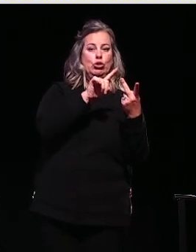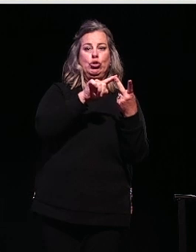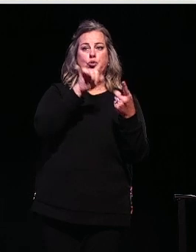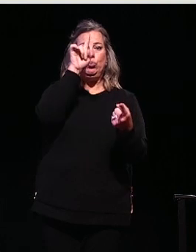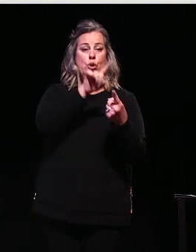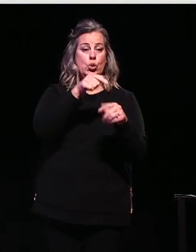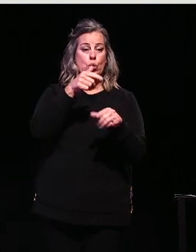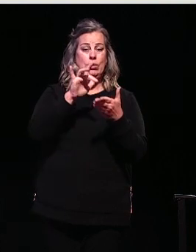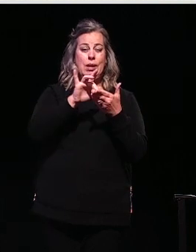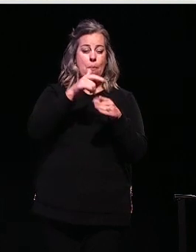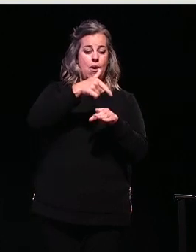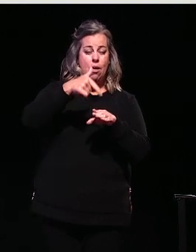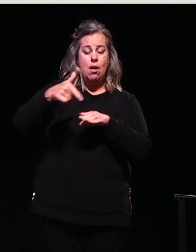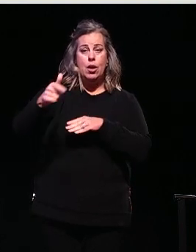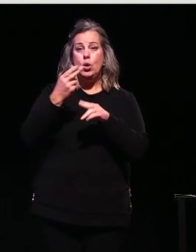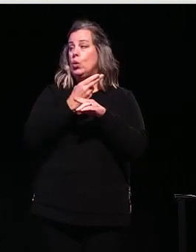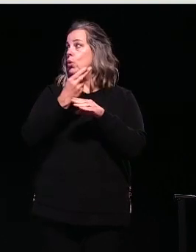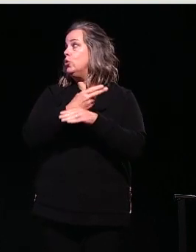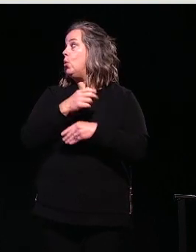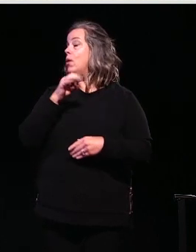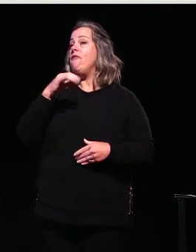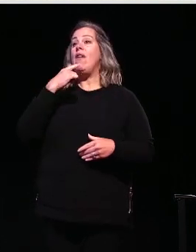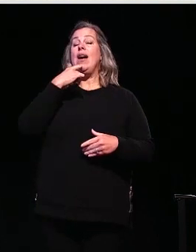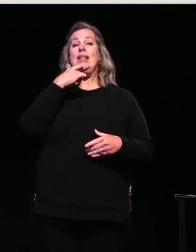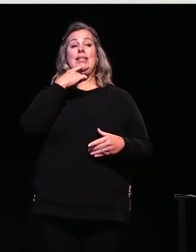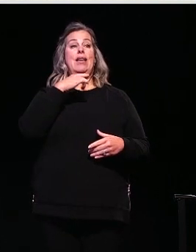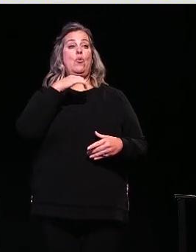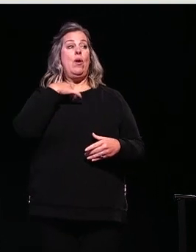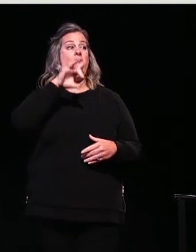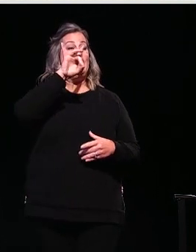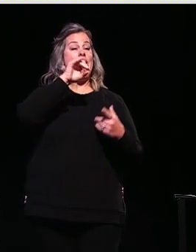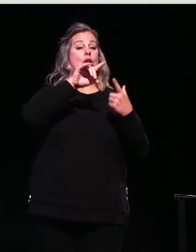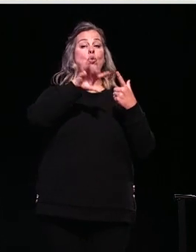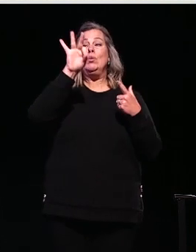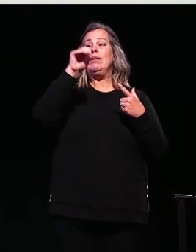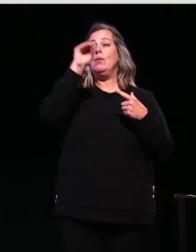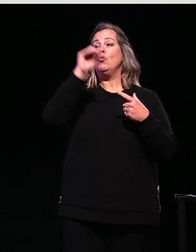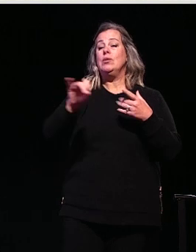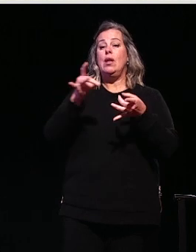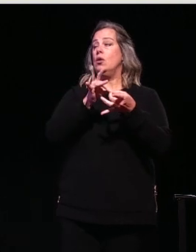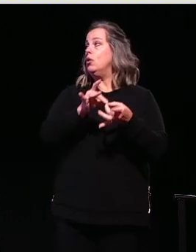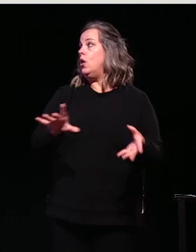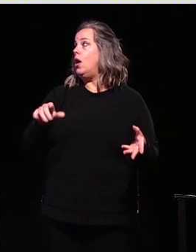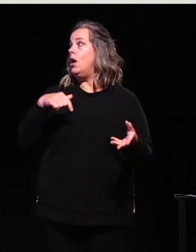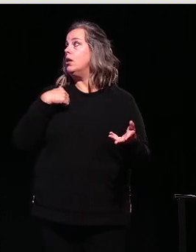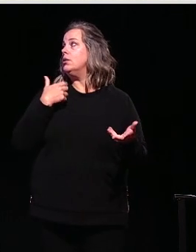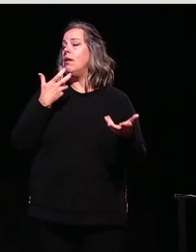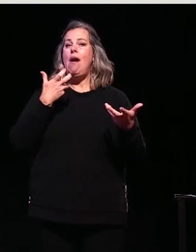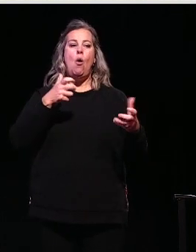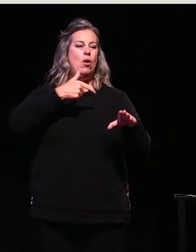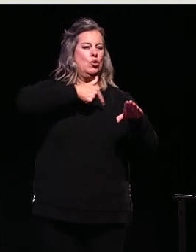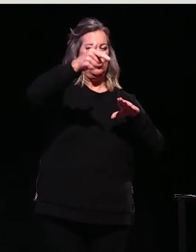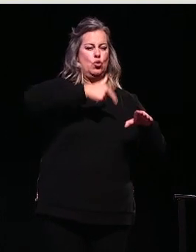if I'm a vineyard manager here and I see that 80, 90% yield loss, I want to deploy frost fans, I want to light kerosene torches, I want to spray foam over the